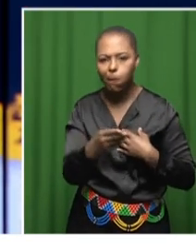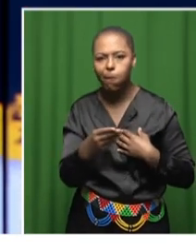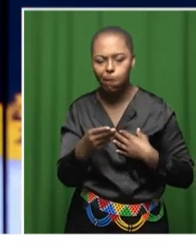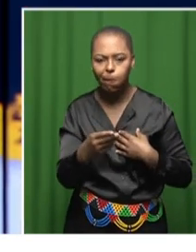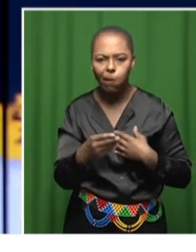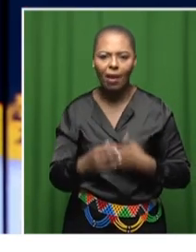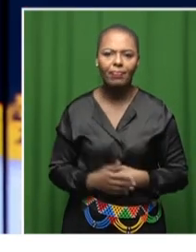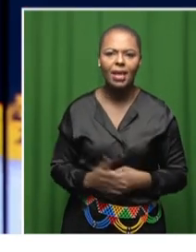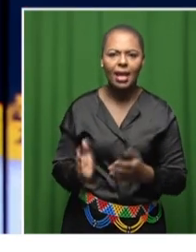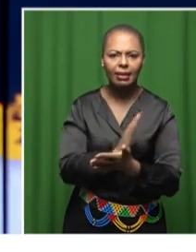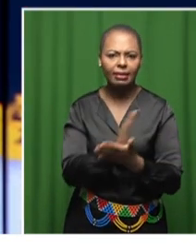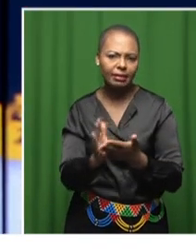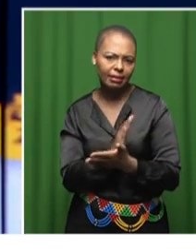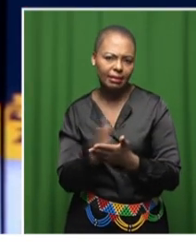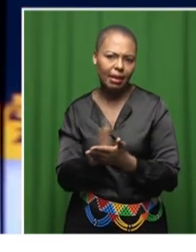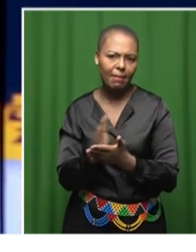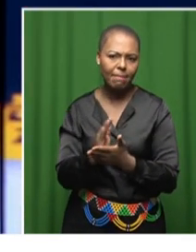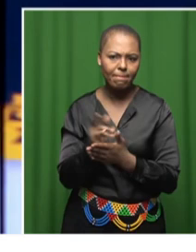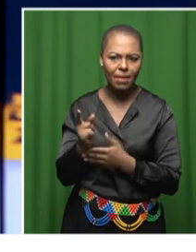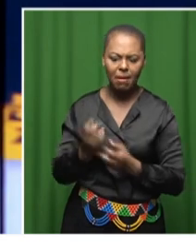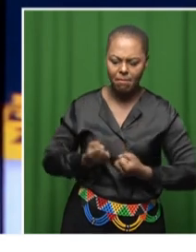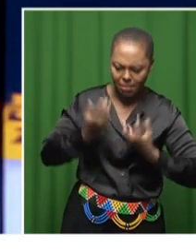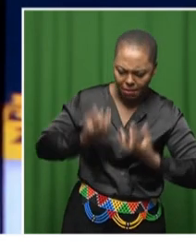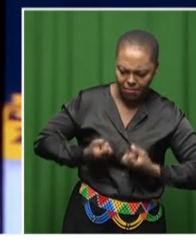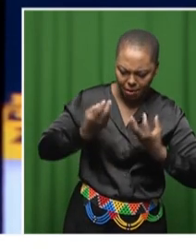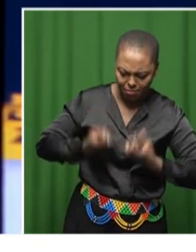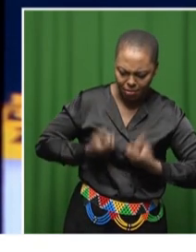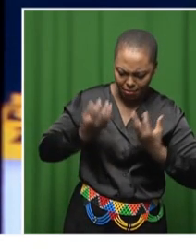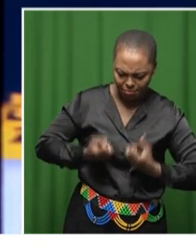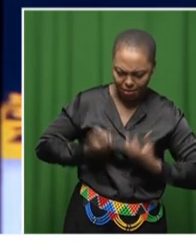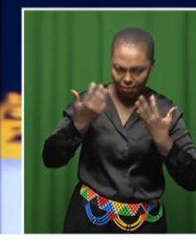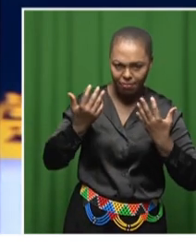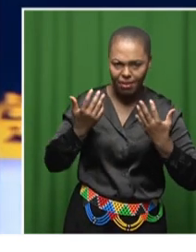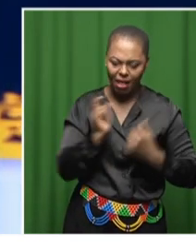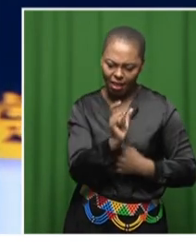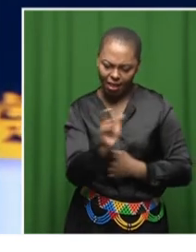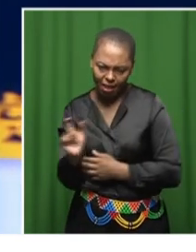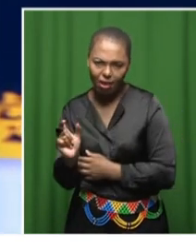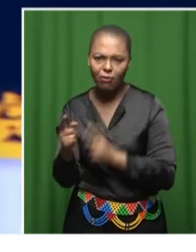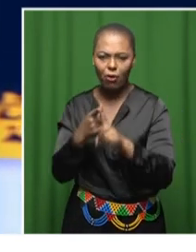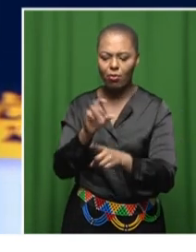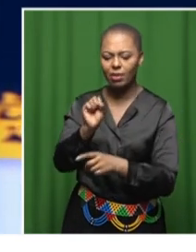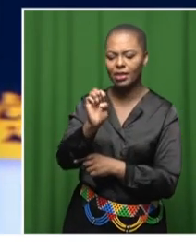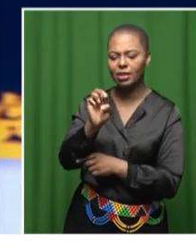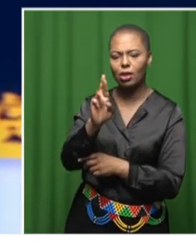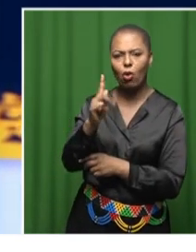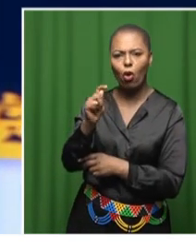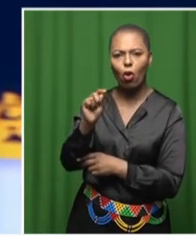we some of the text come from the poem itself. So the fans of Prof. Serote